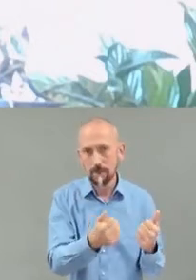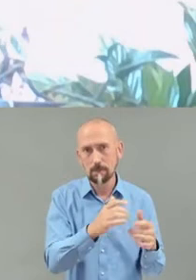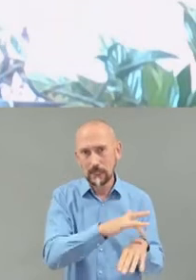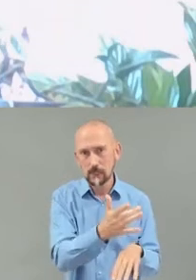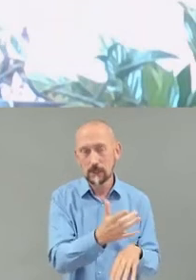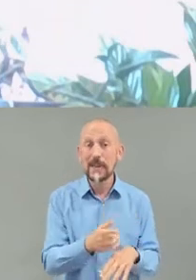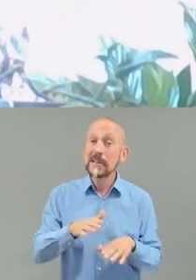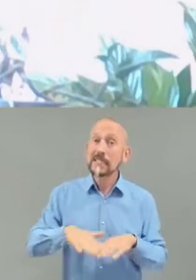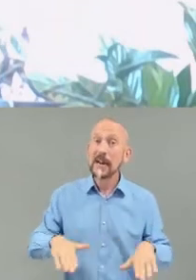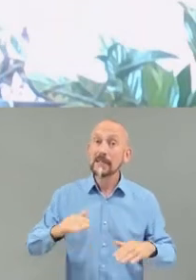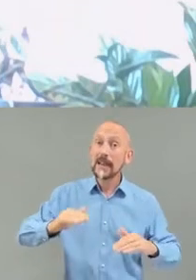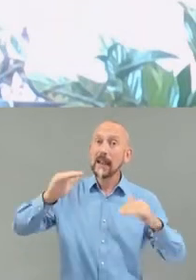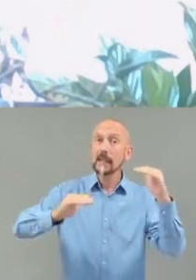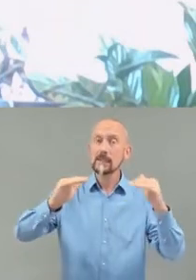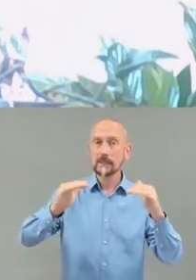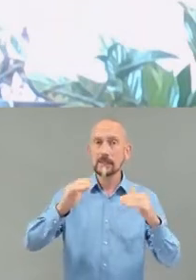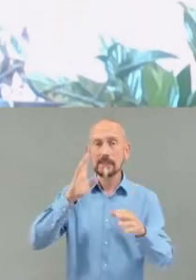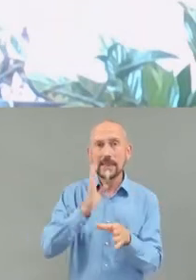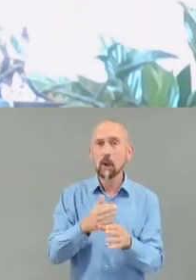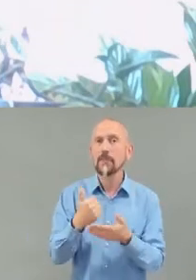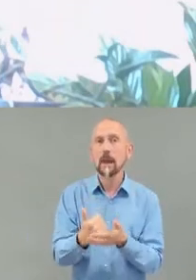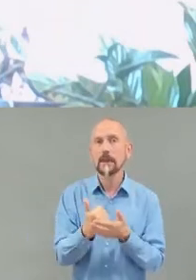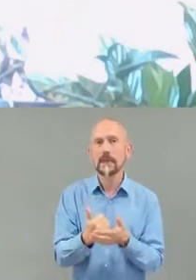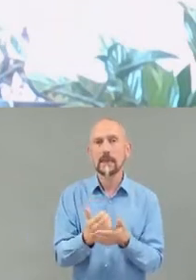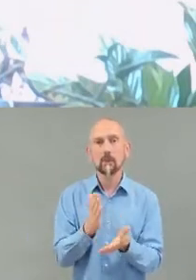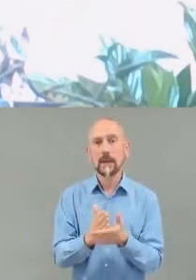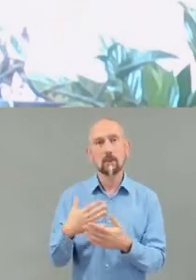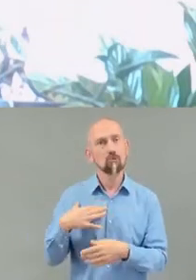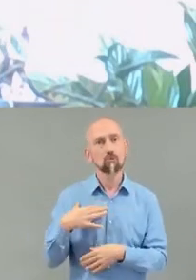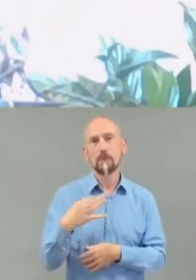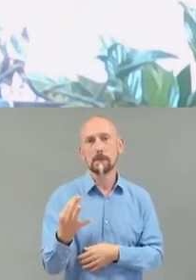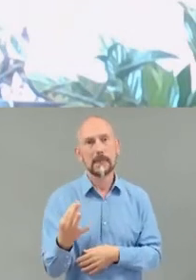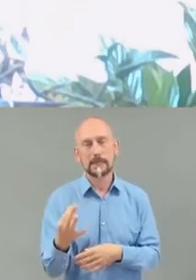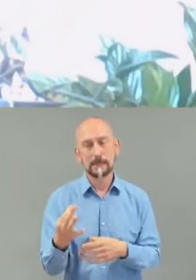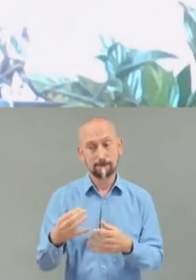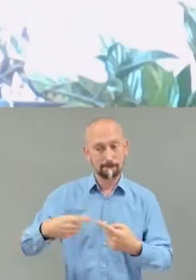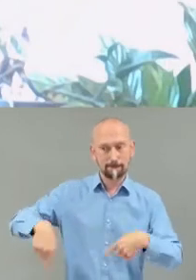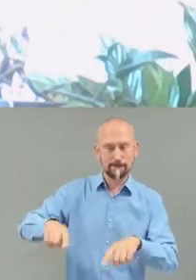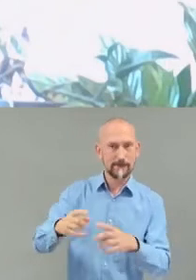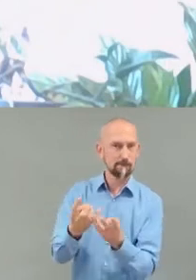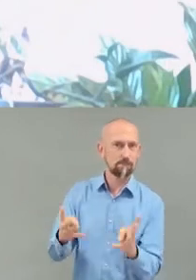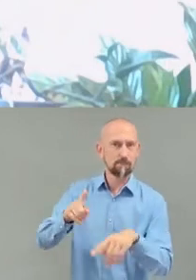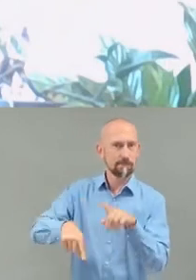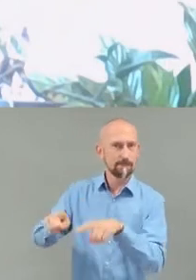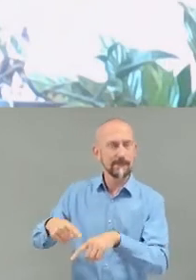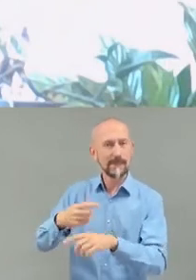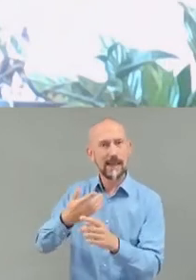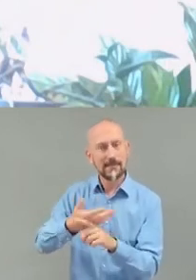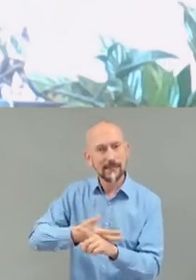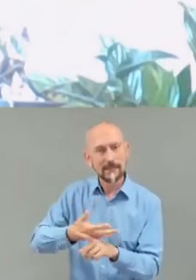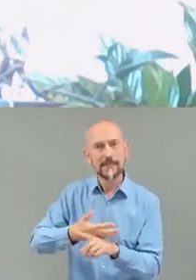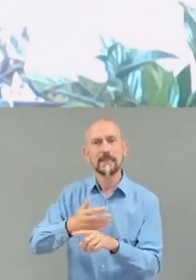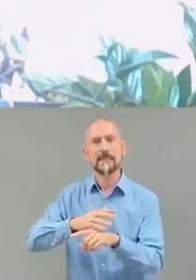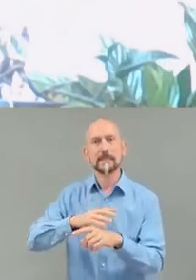falls well short of being a representative profession, particularly in relation to ethnicity, class, disability,